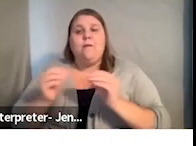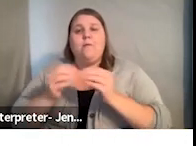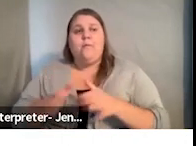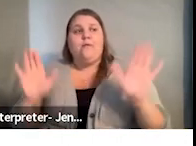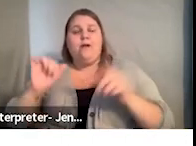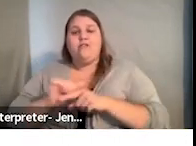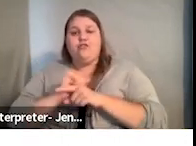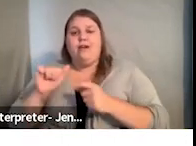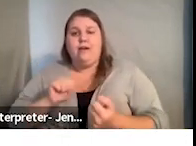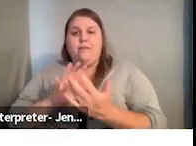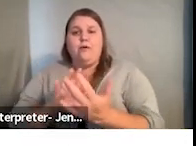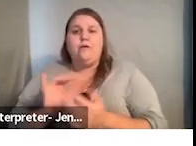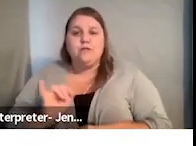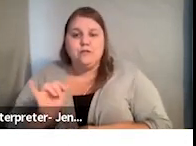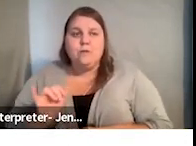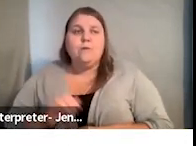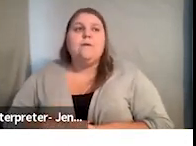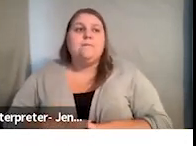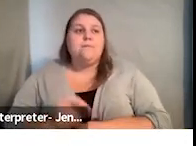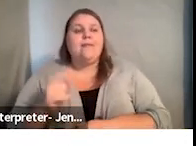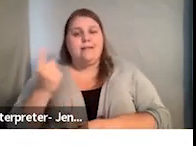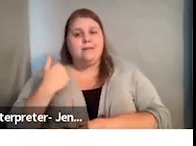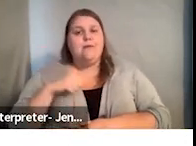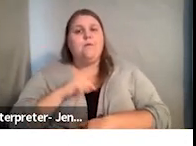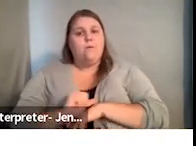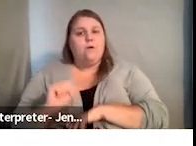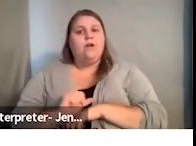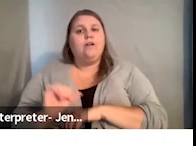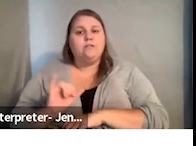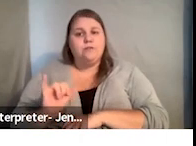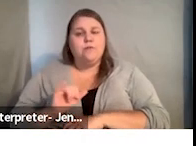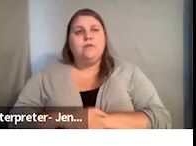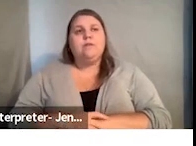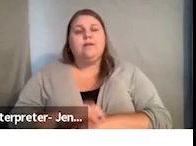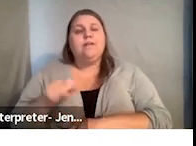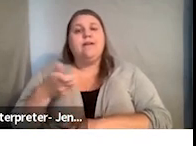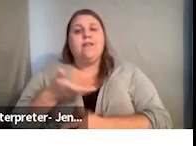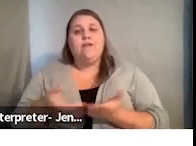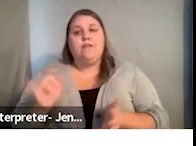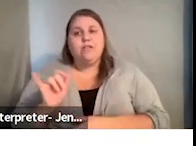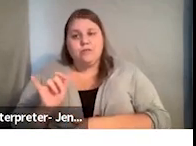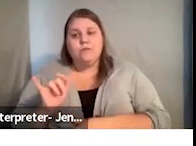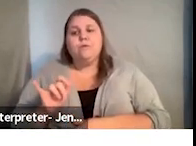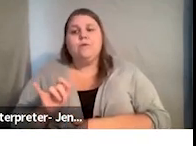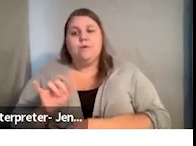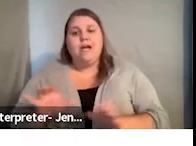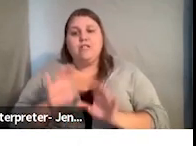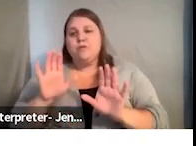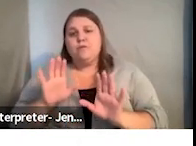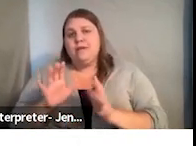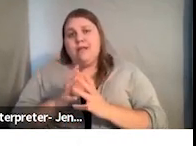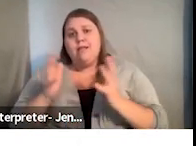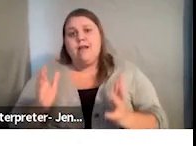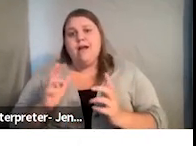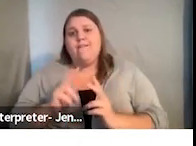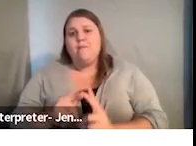training approach. That's something we're working on now. So the other thing that I do is I do a great deal of partnering with